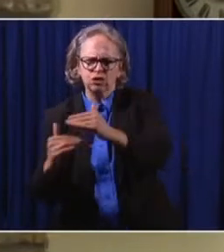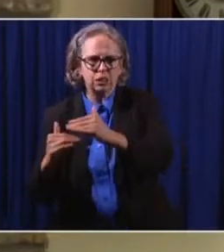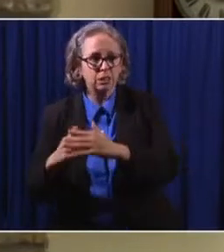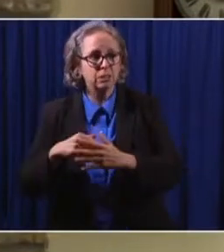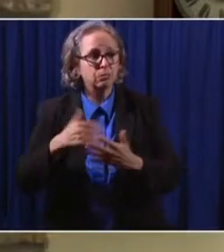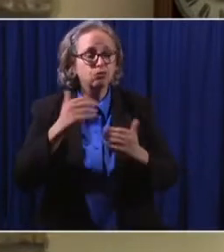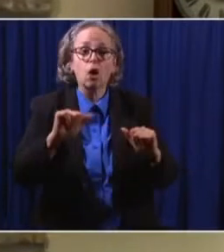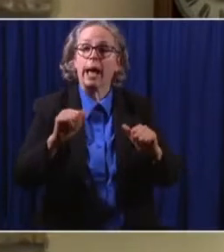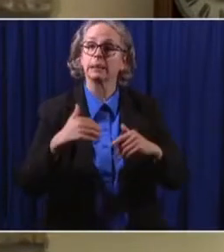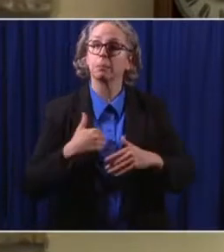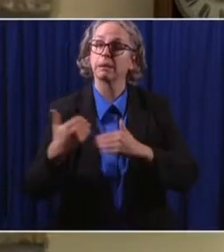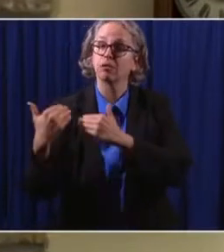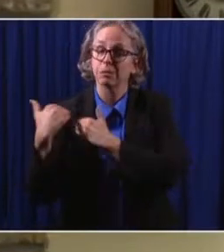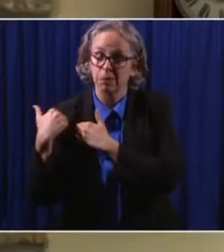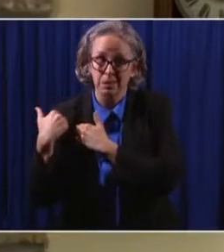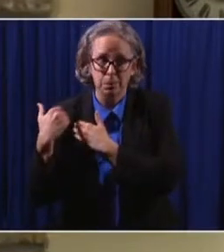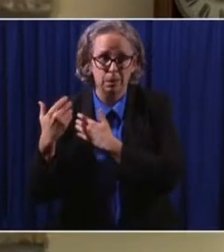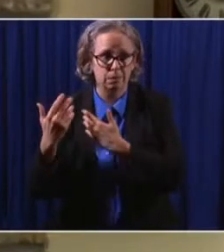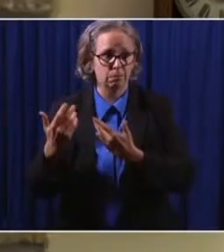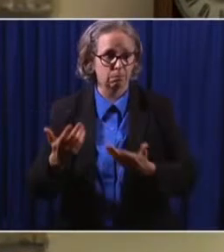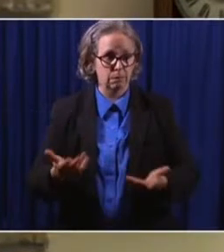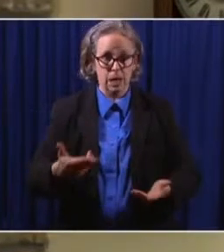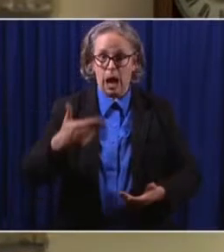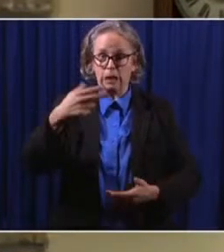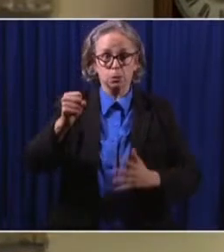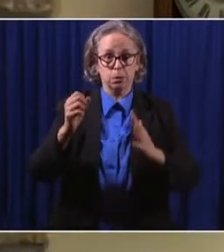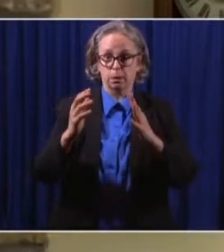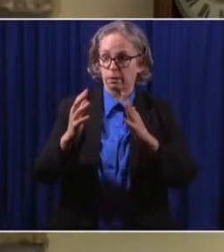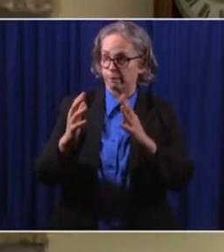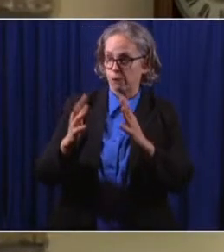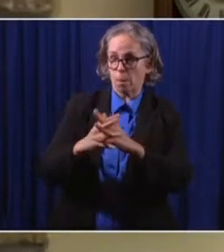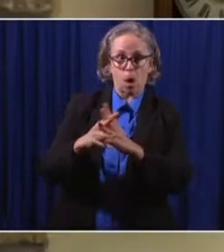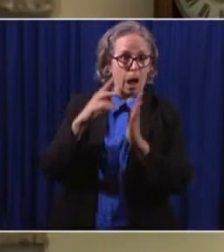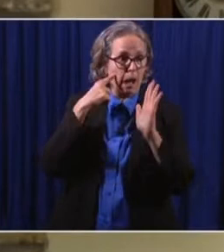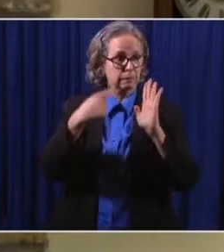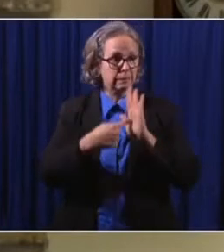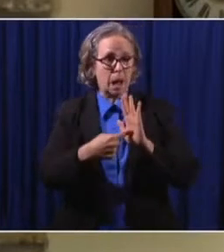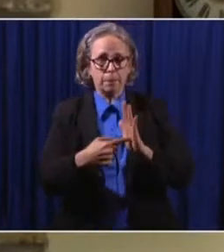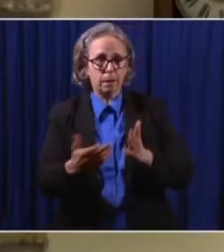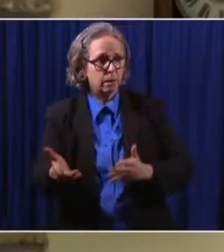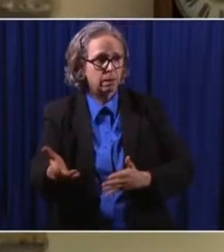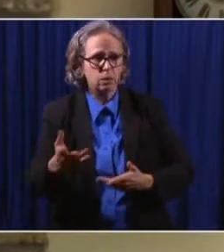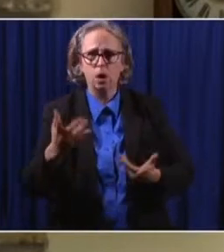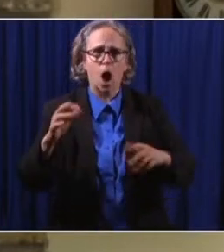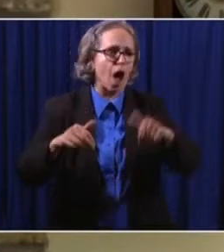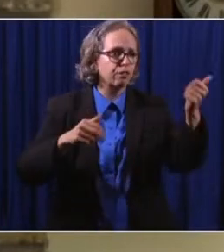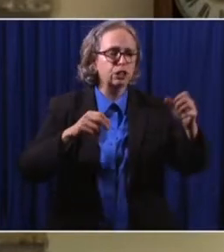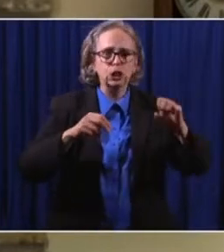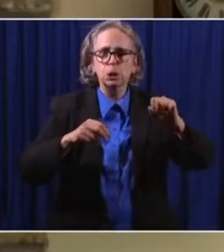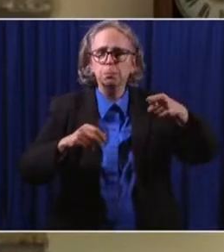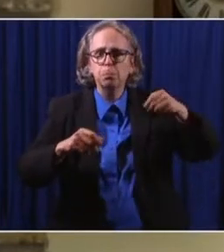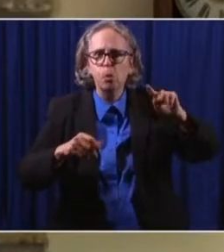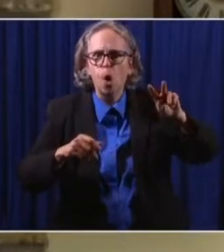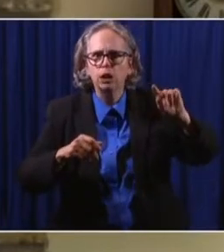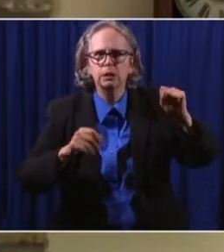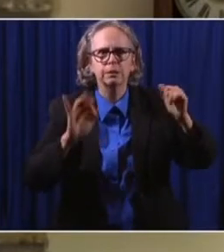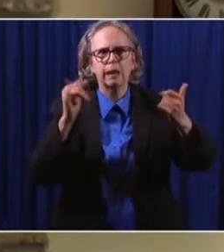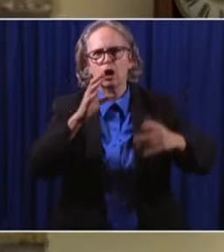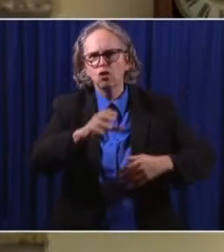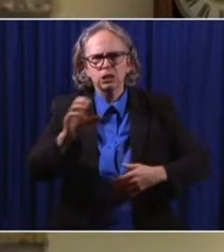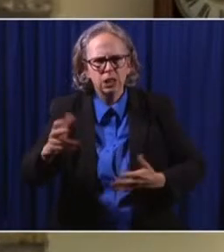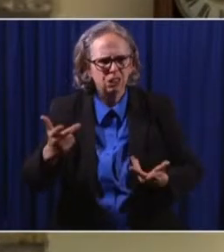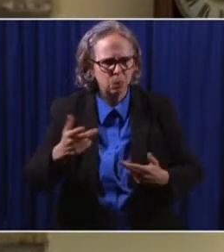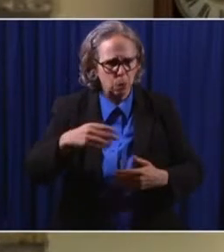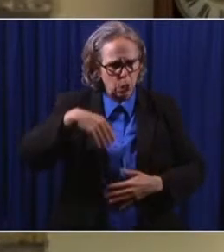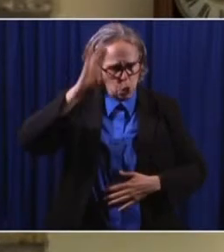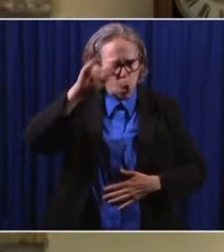High school football, high school, other sports, cross country. We know there's some danger to that